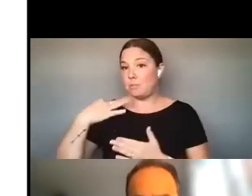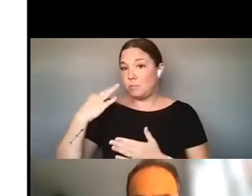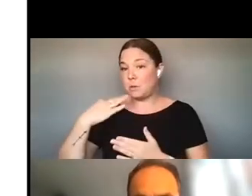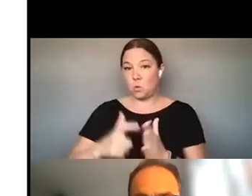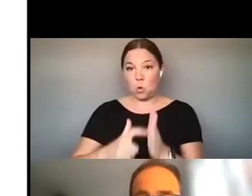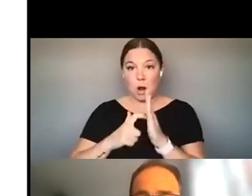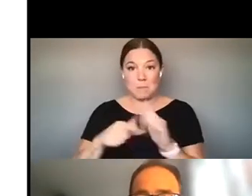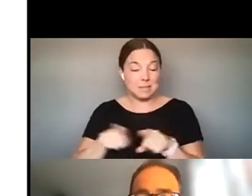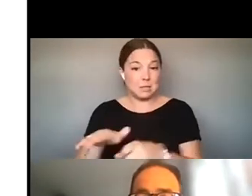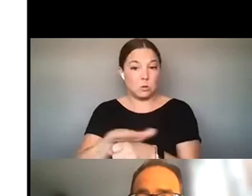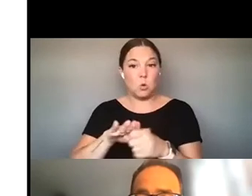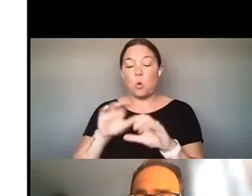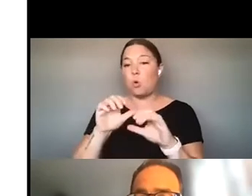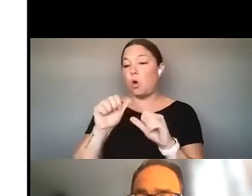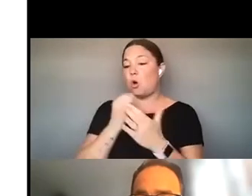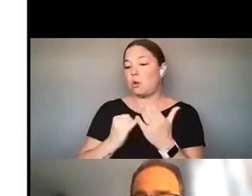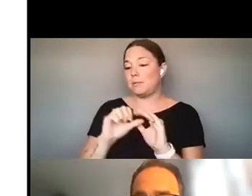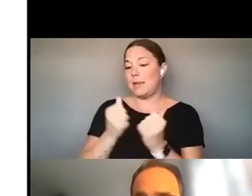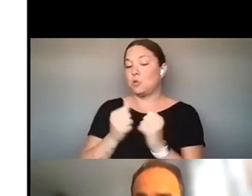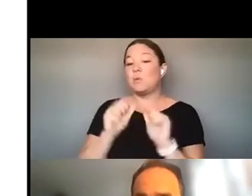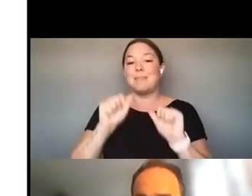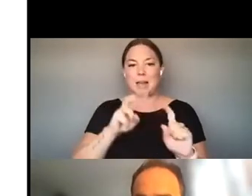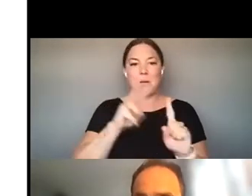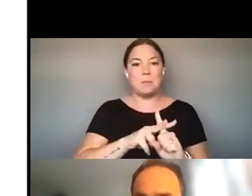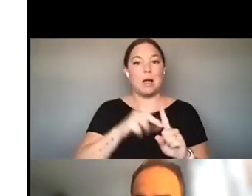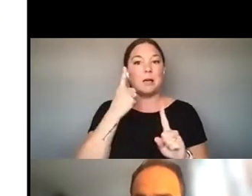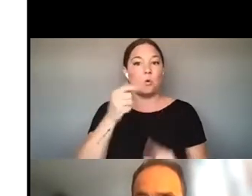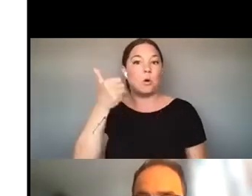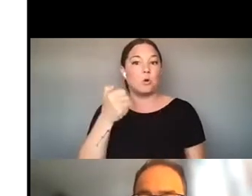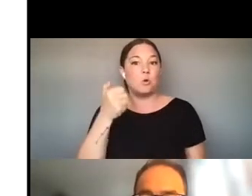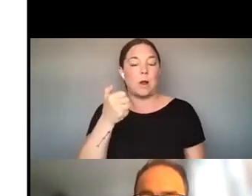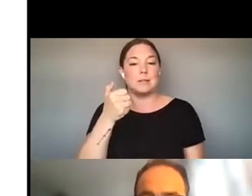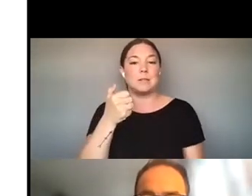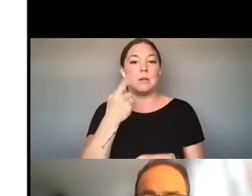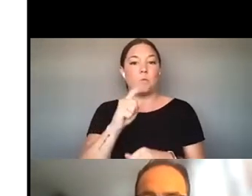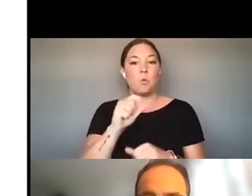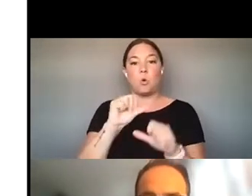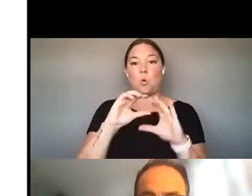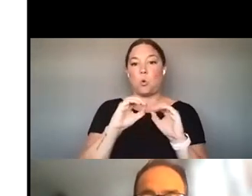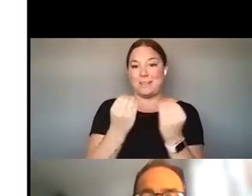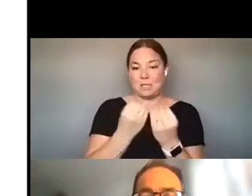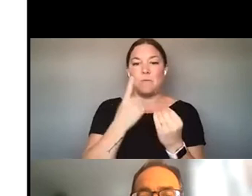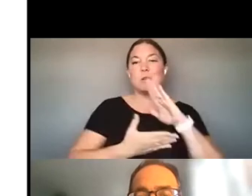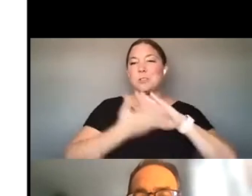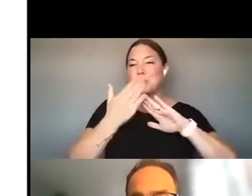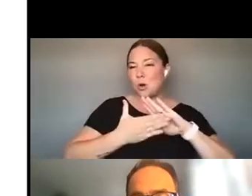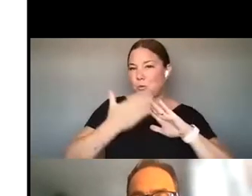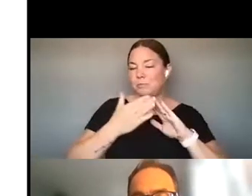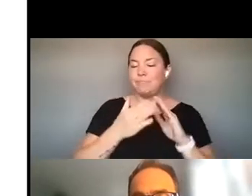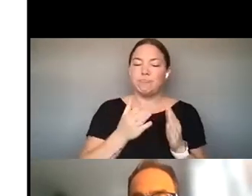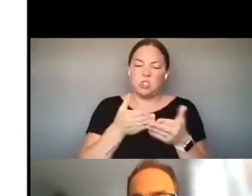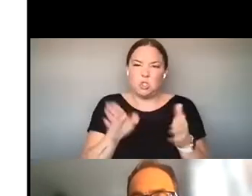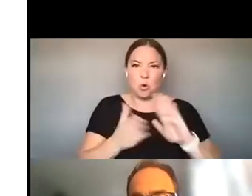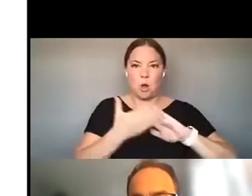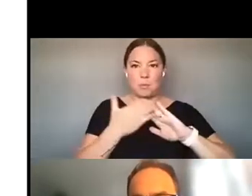arts agency, you may apply to the Grants for Organizations program for general operating support or to the